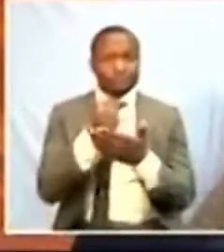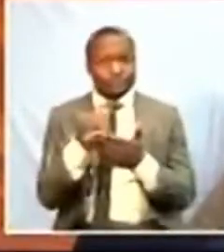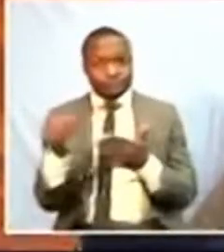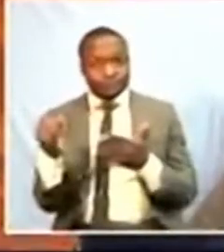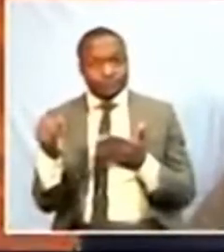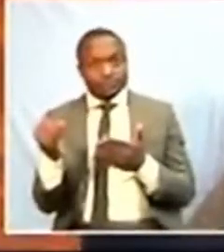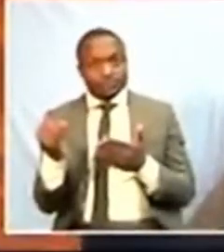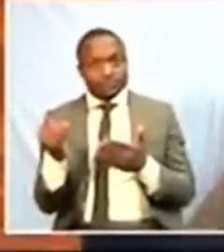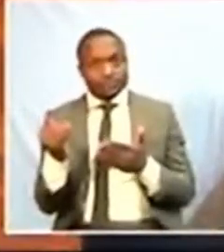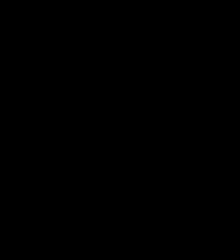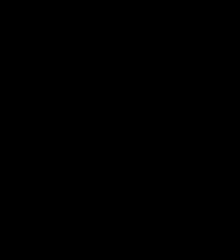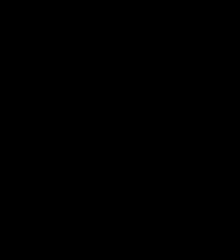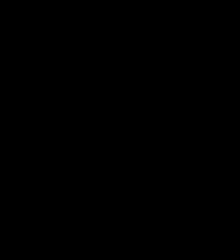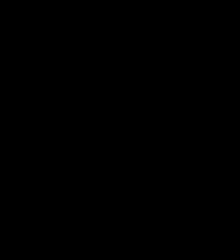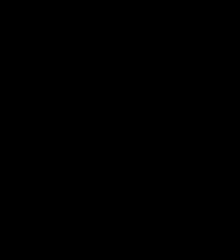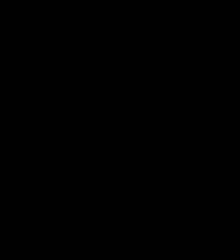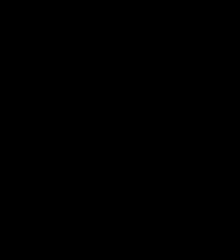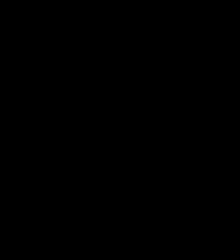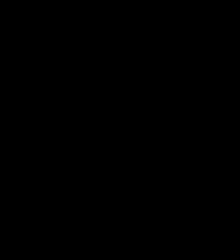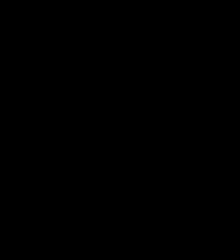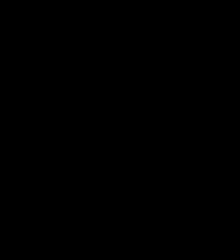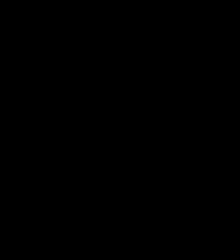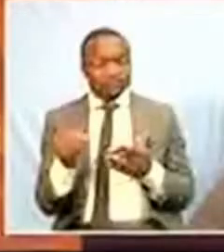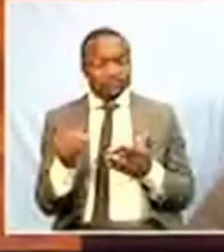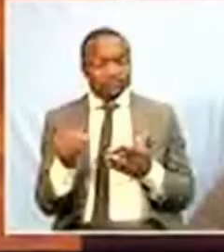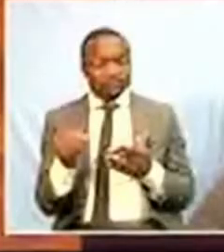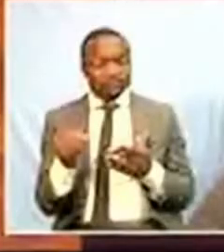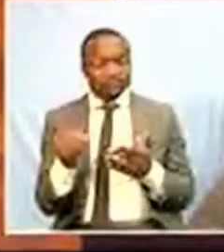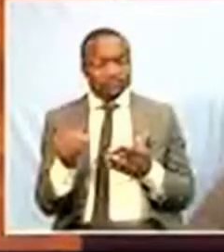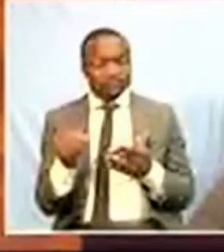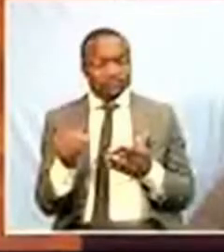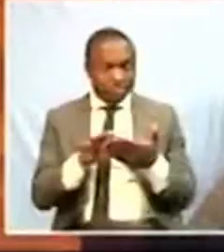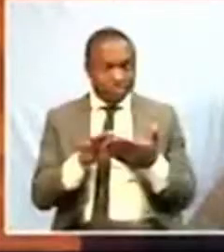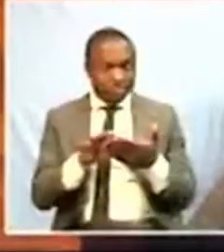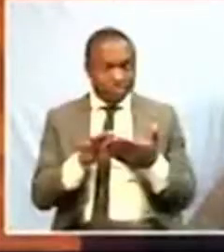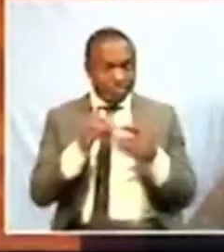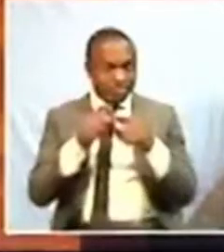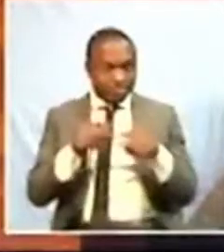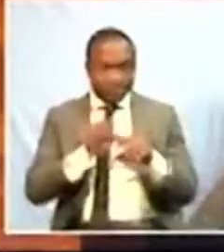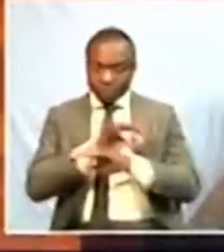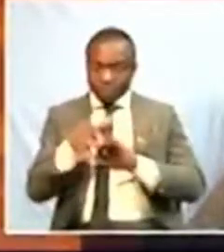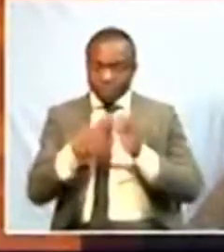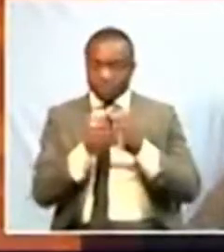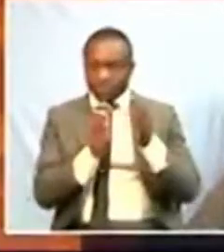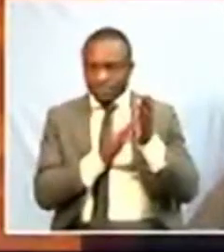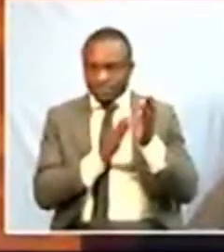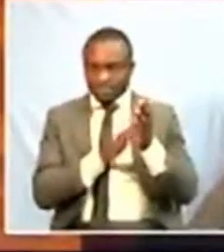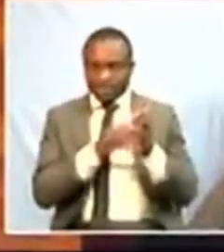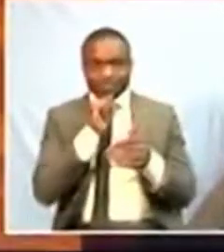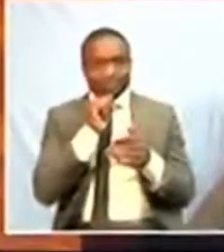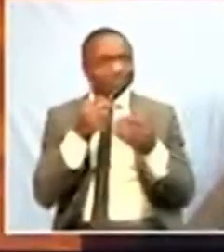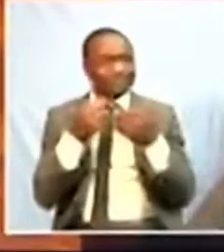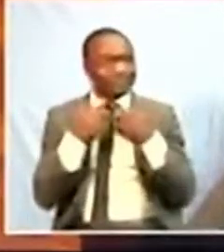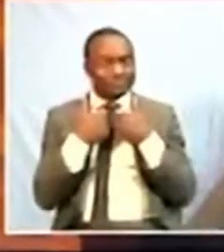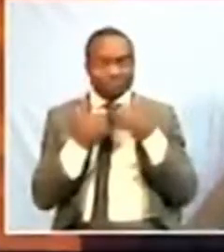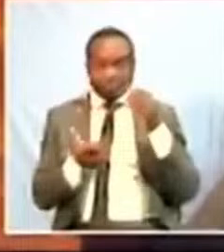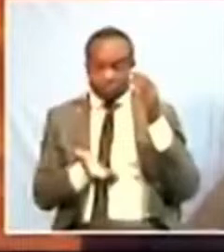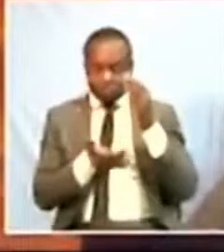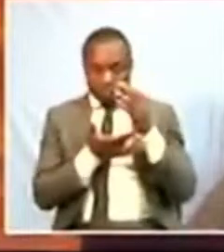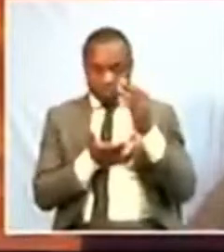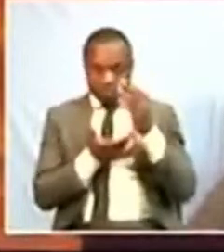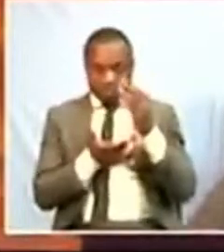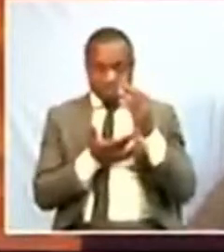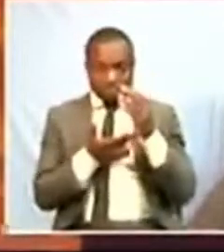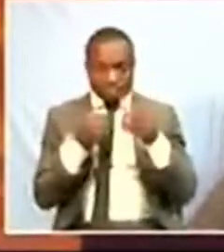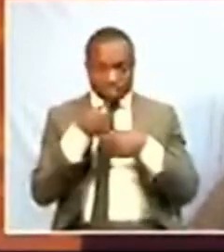warping was almost placed in all the desks, because we did not have the technology